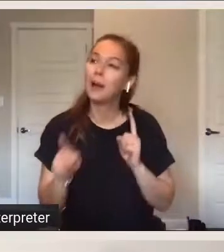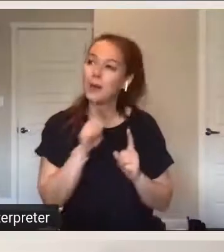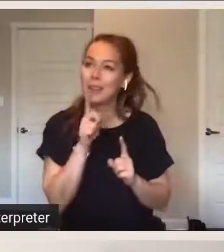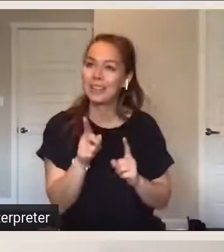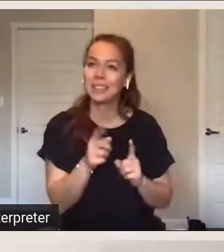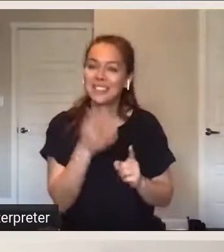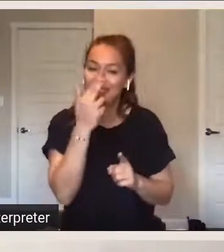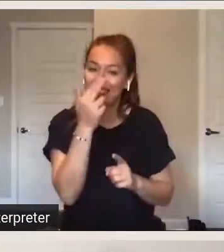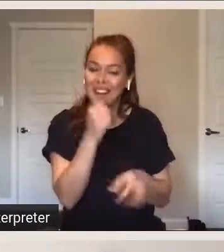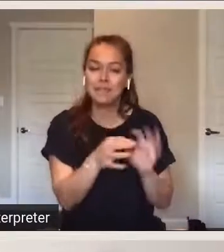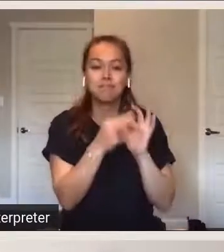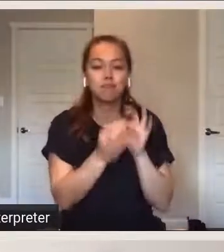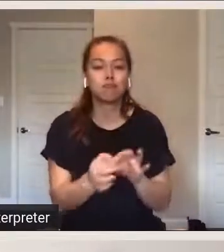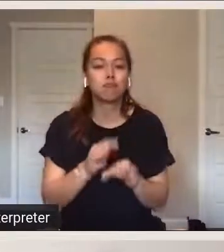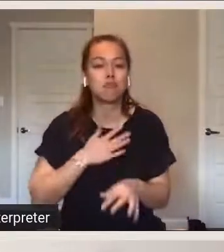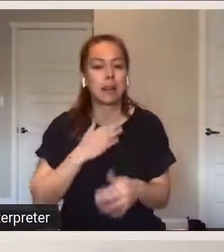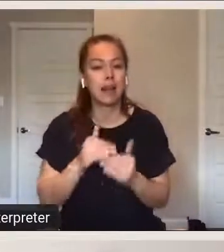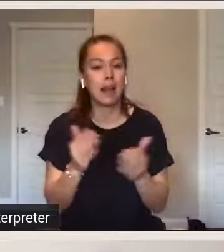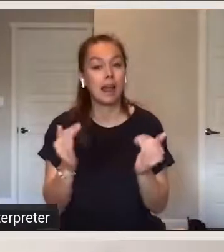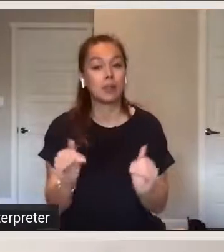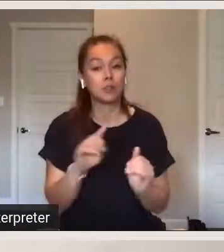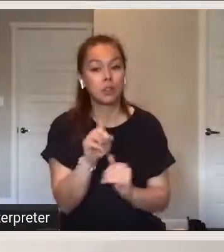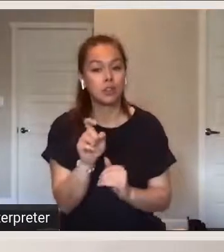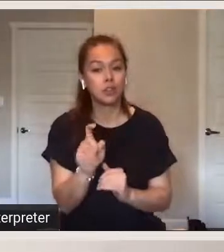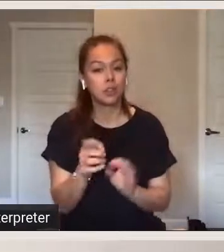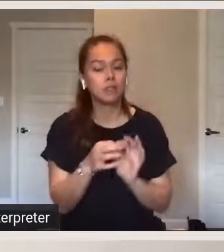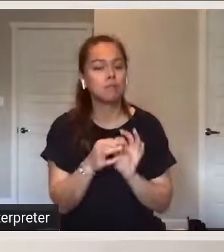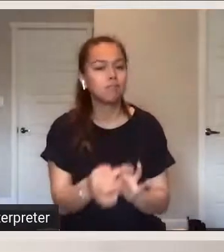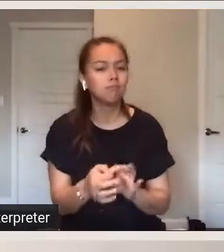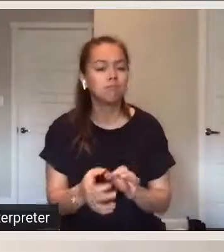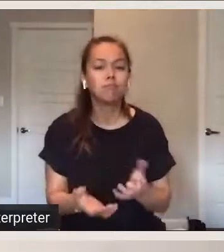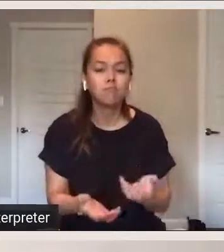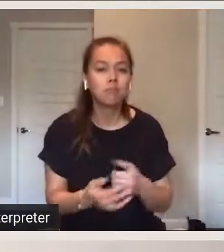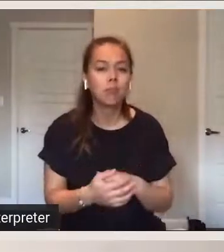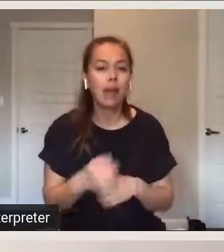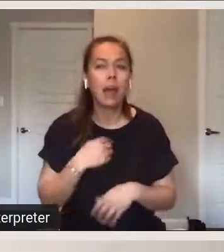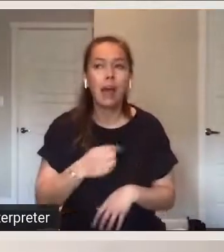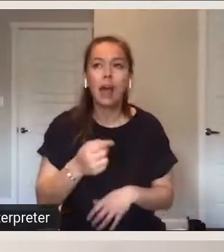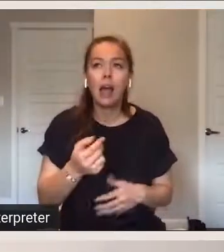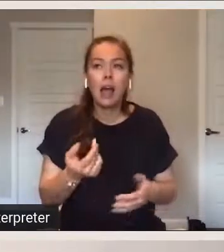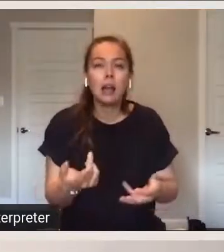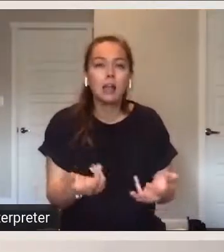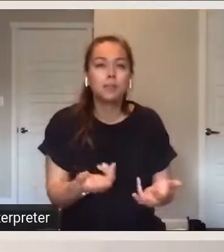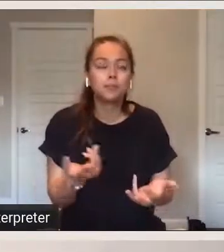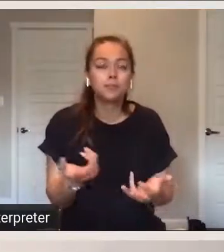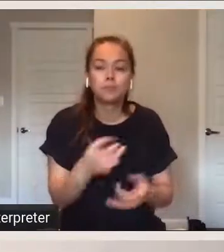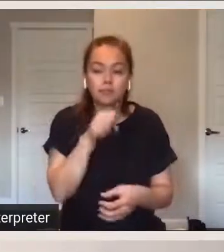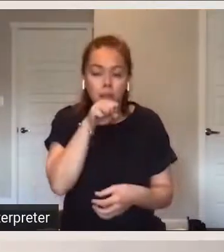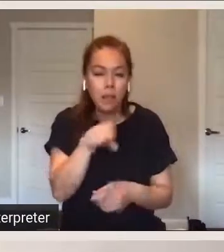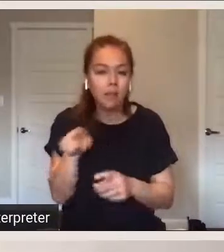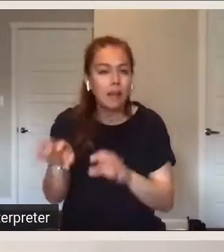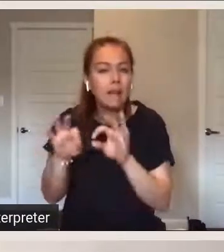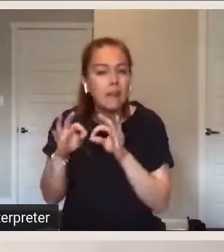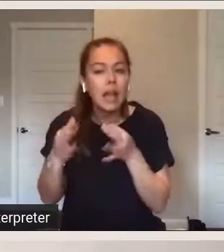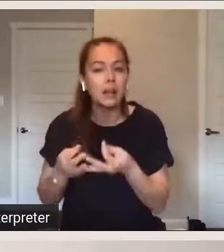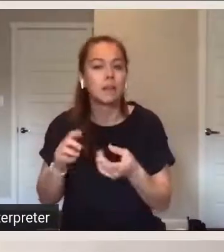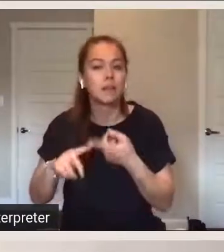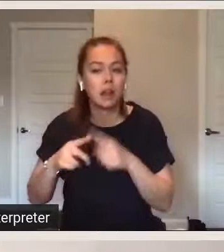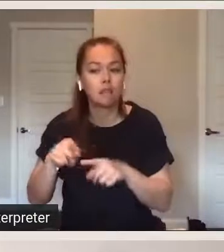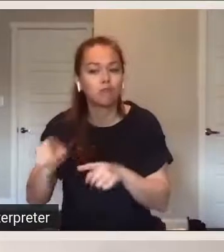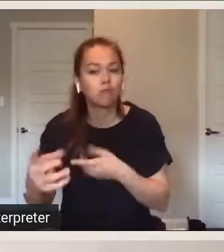question in terms of, I love this idea of them being part of the process. It almost brings this kind of